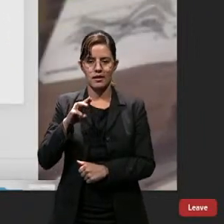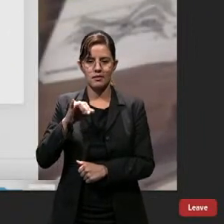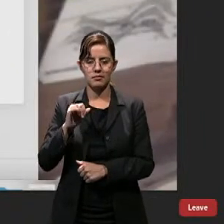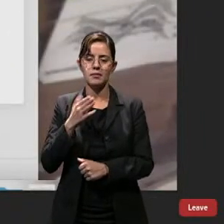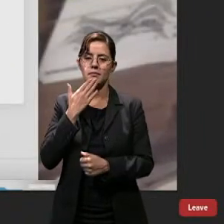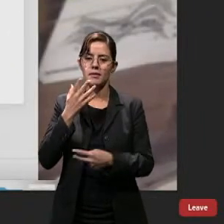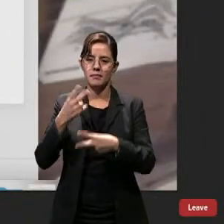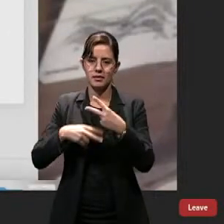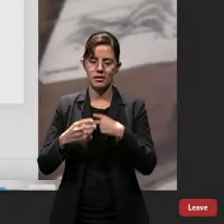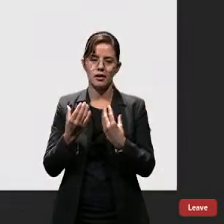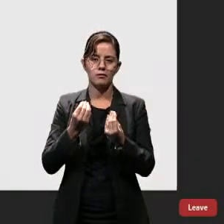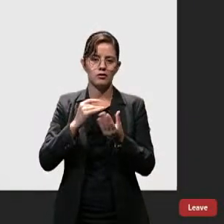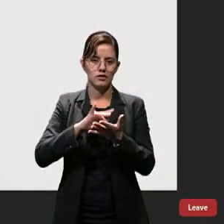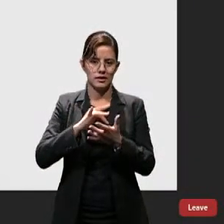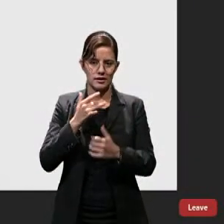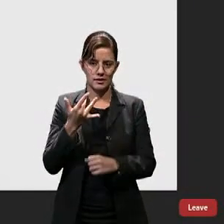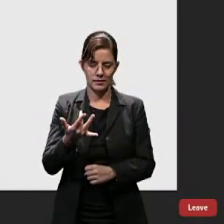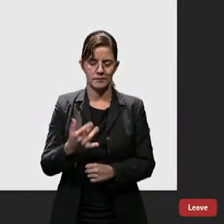Tammy.